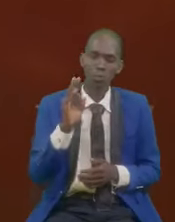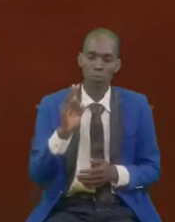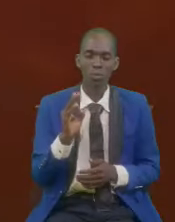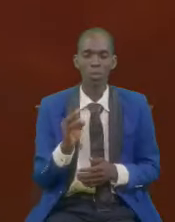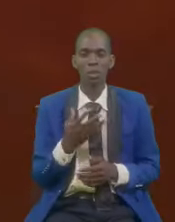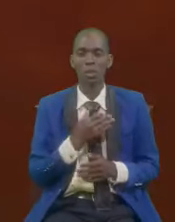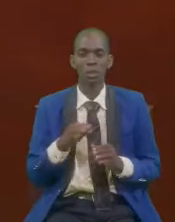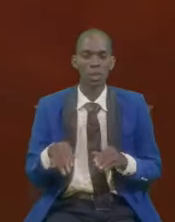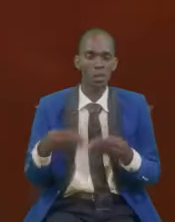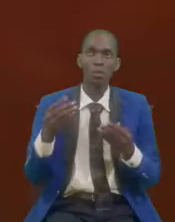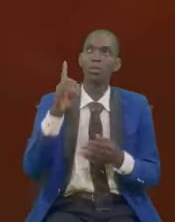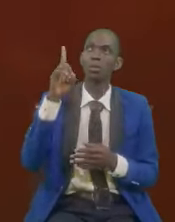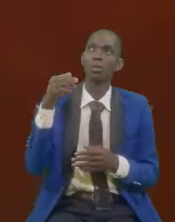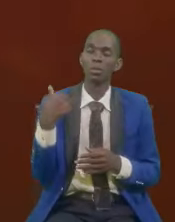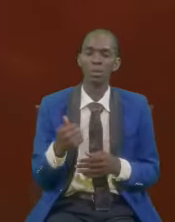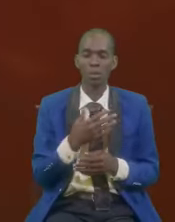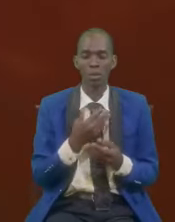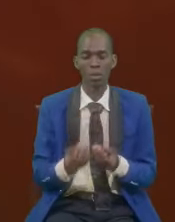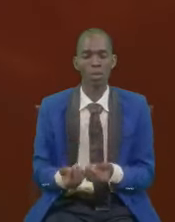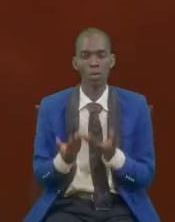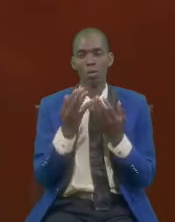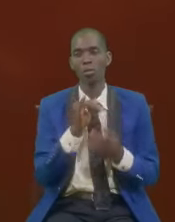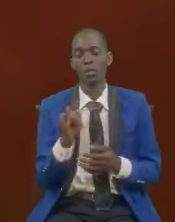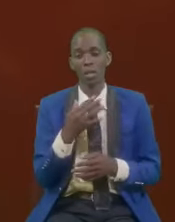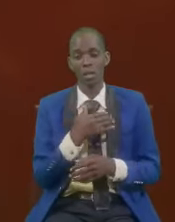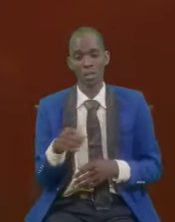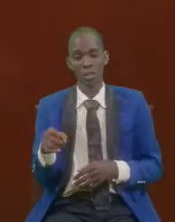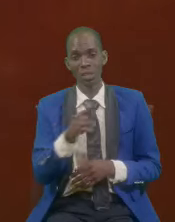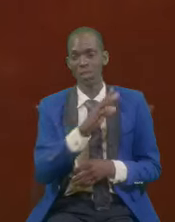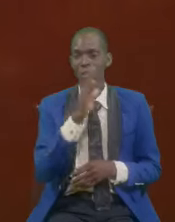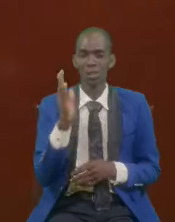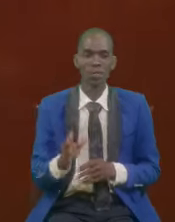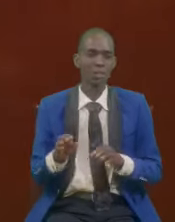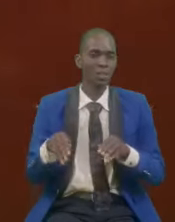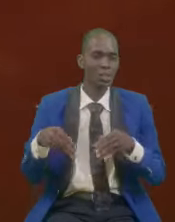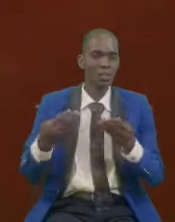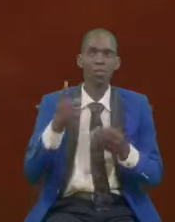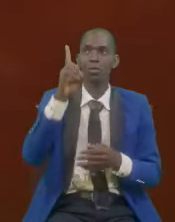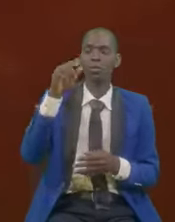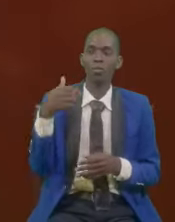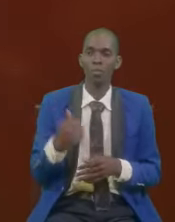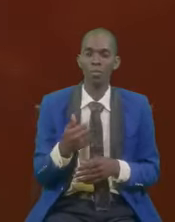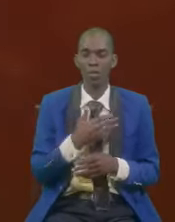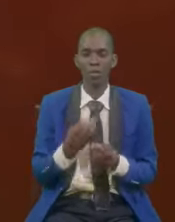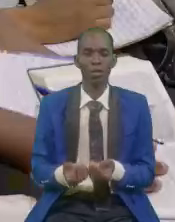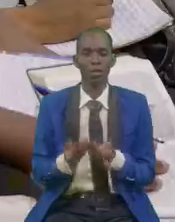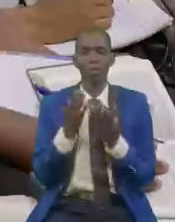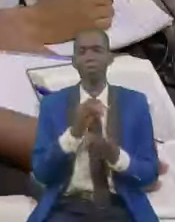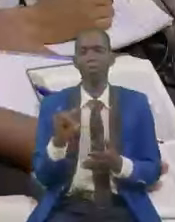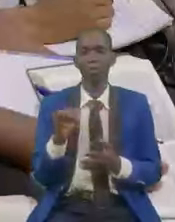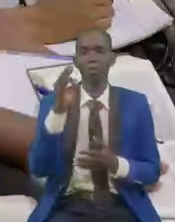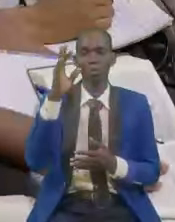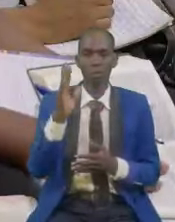tithes and offering, and they never give any tithe and offering? Preachers,